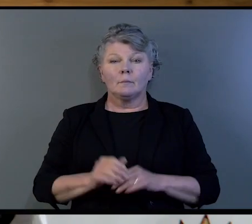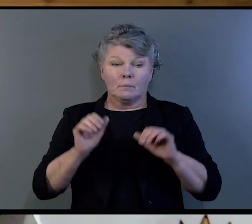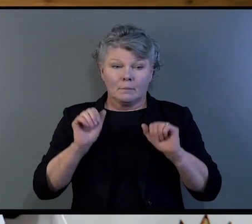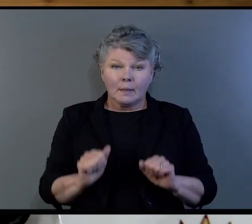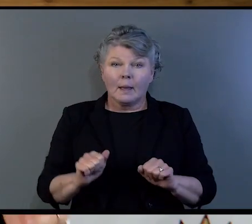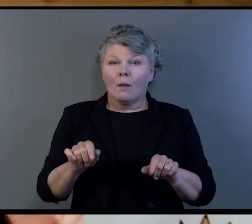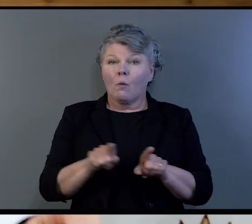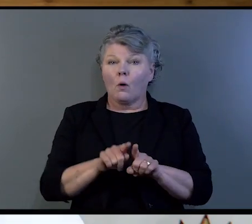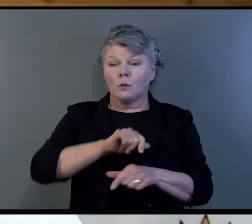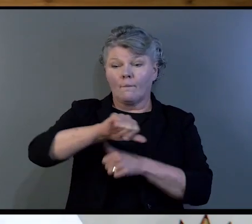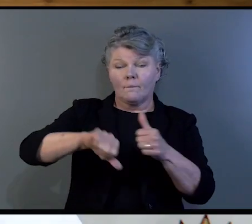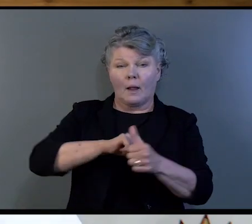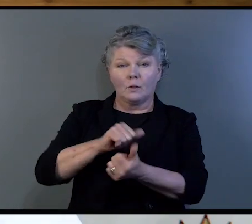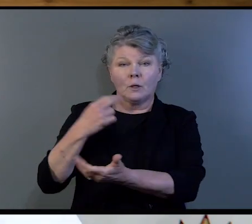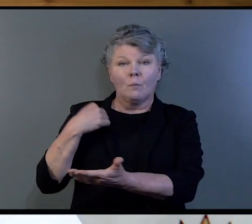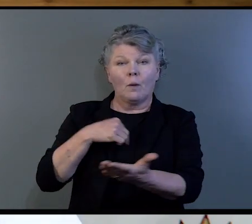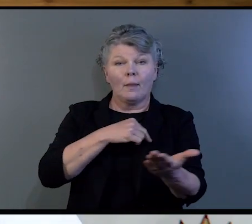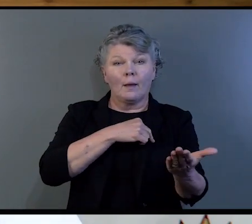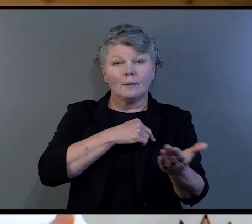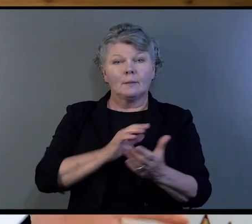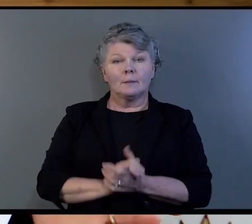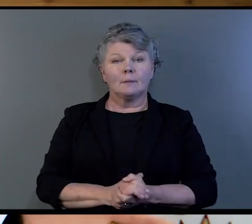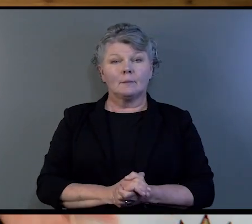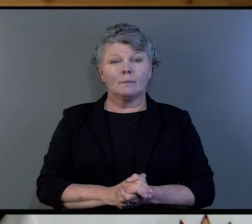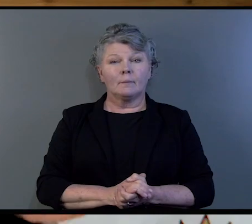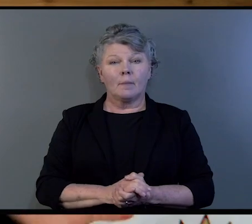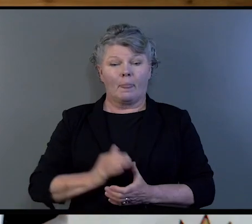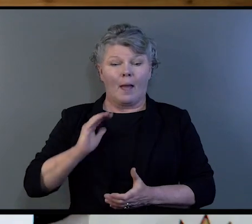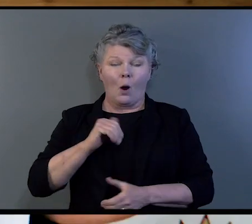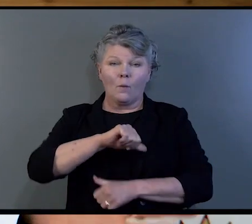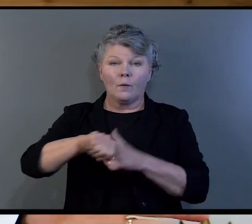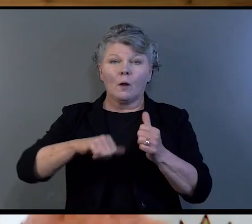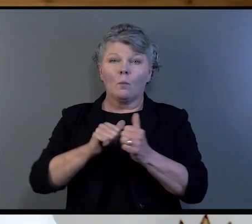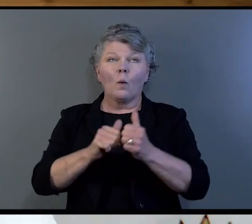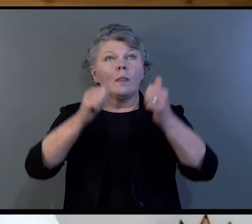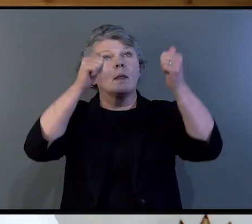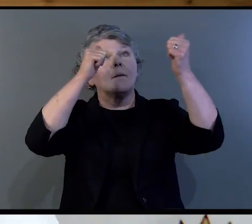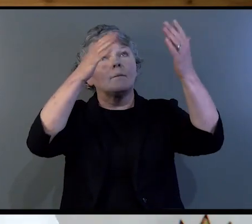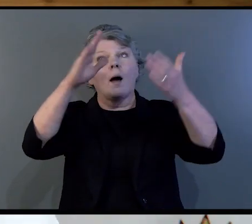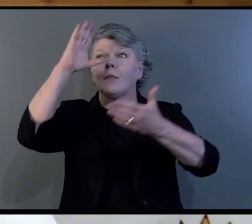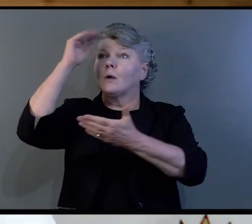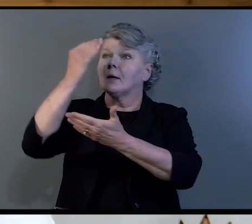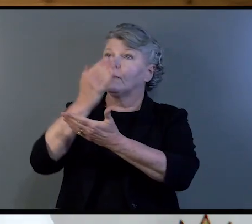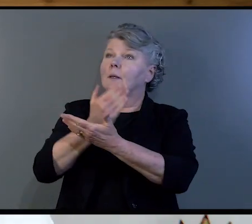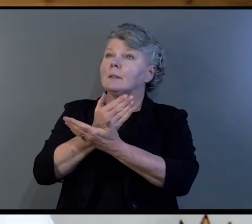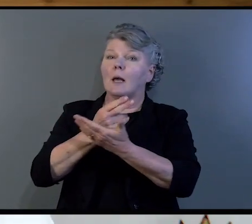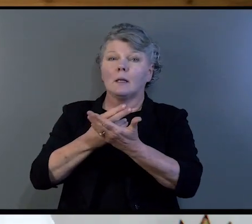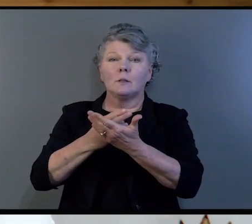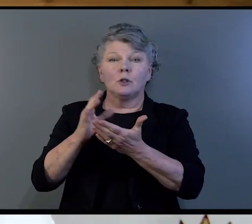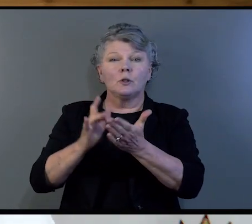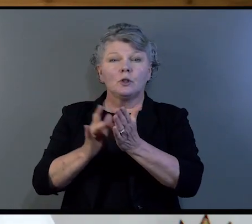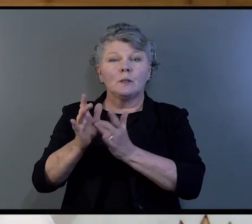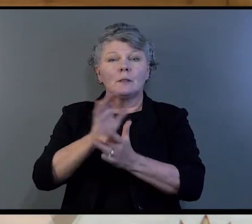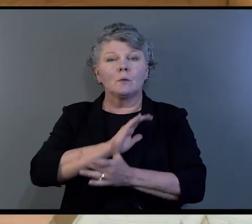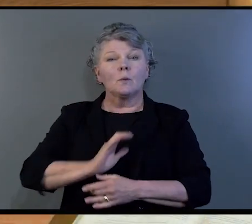you too may have fellowship with us. And indeed, our fellowship is with the Father and with his Son, Jesus